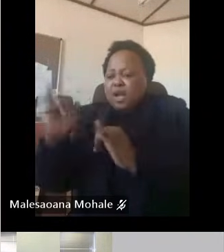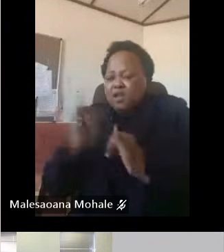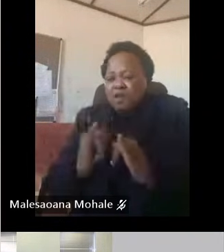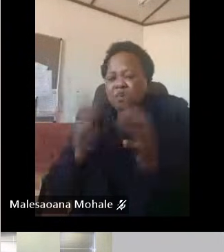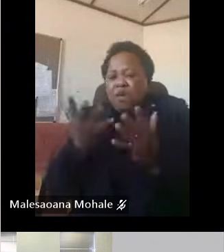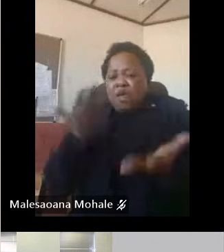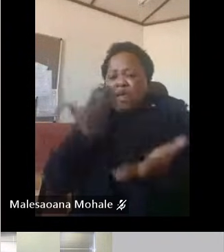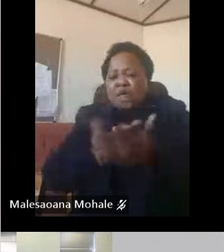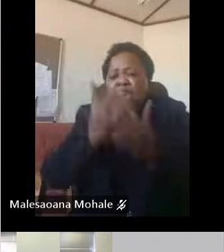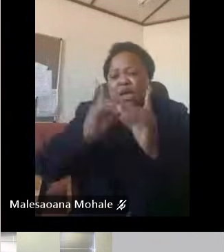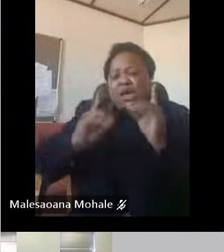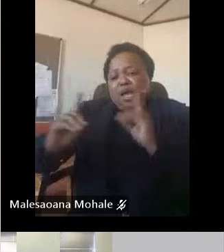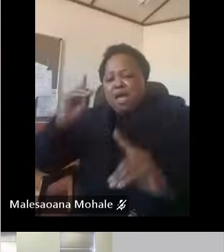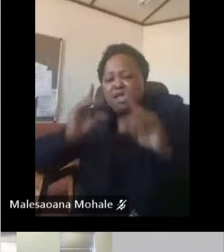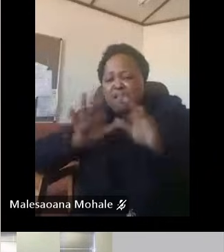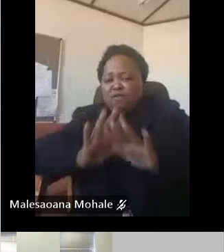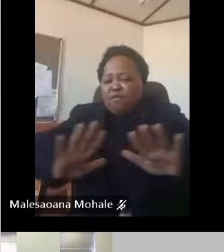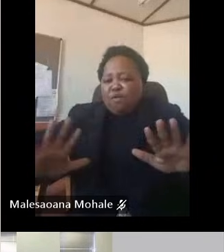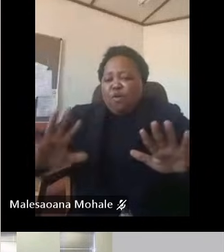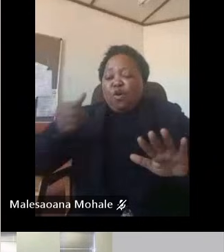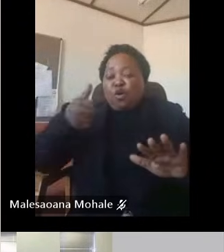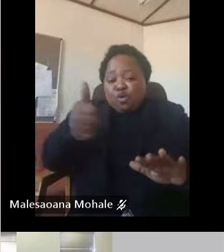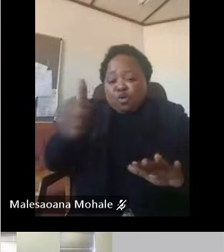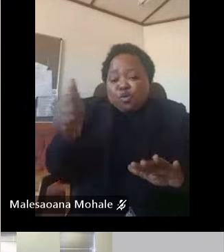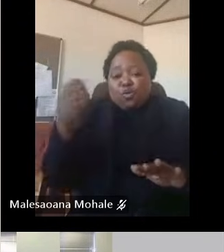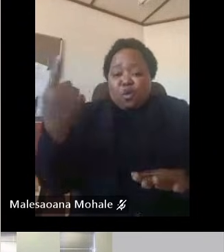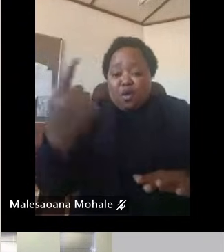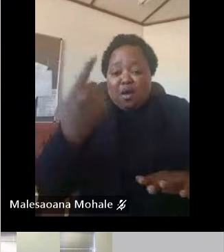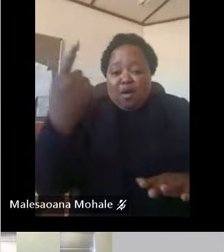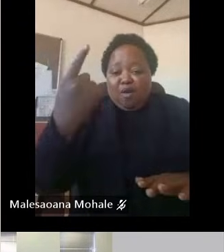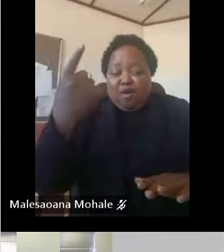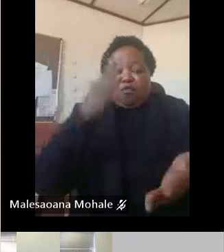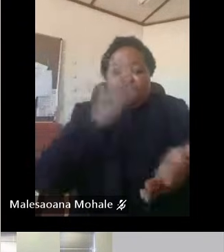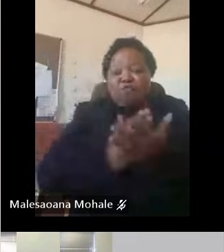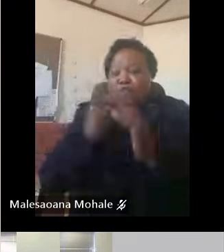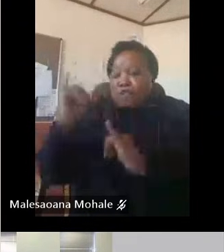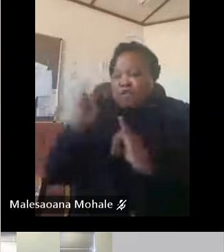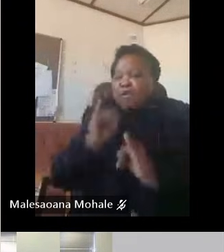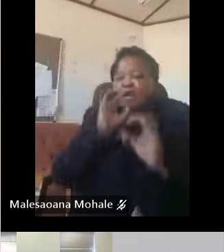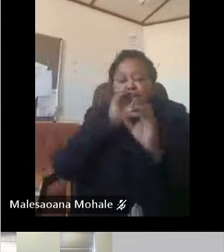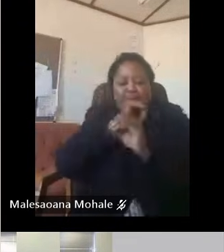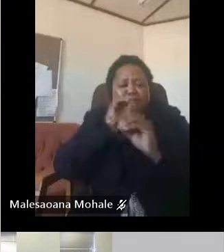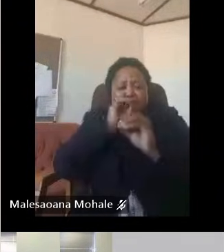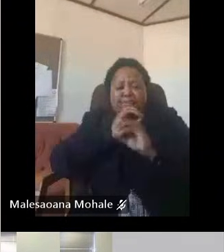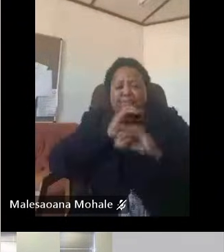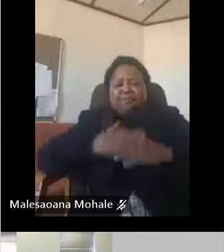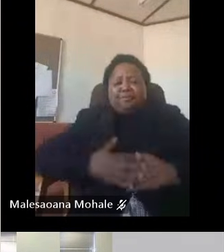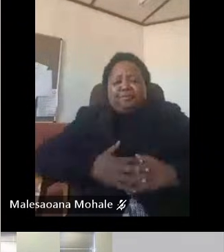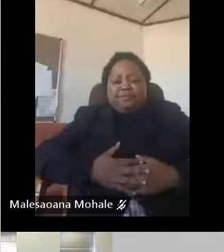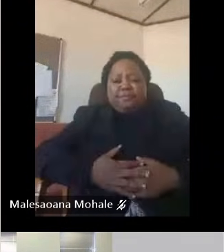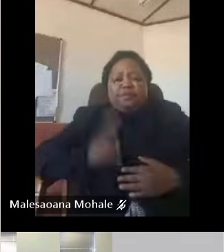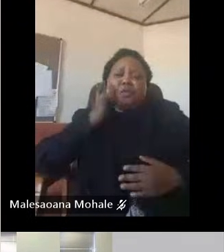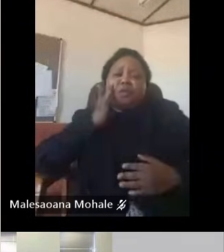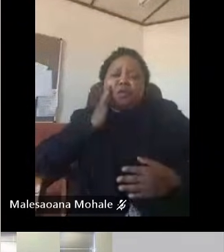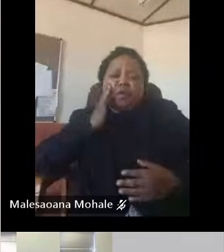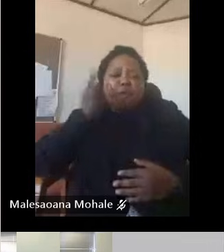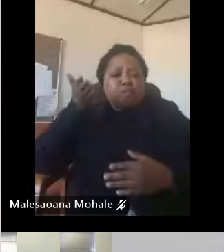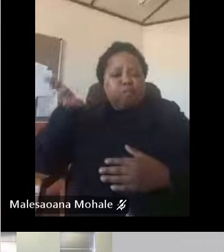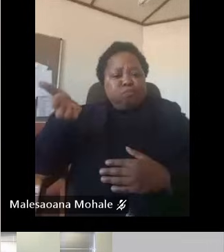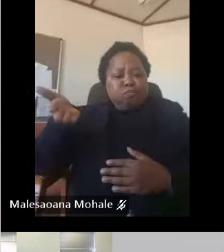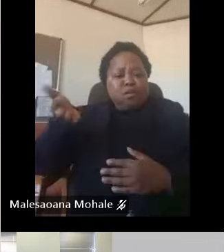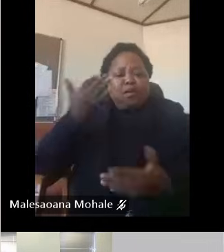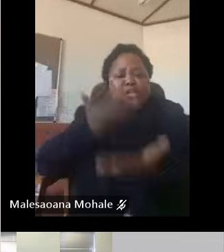and you alone, you're not invited. When you are there, would you feel